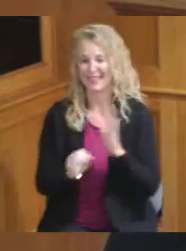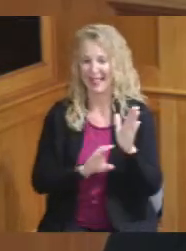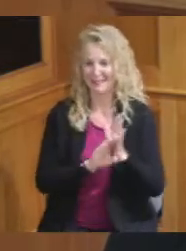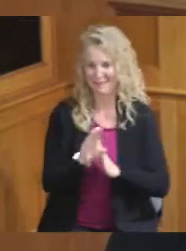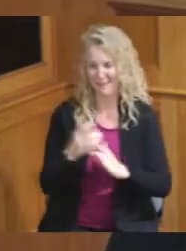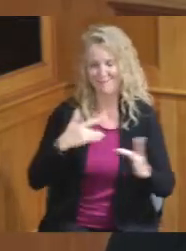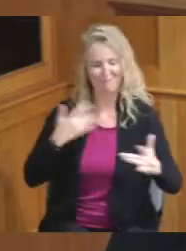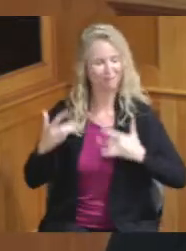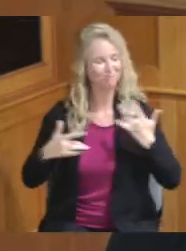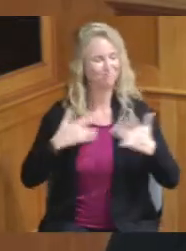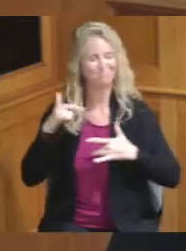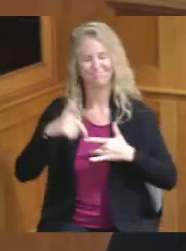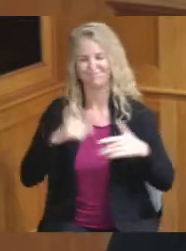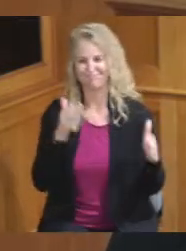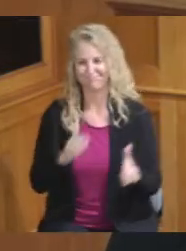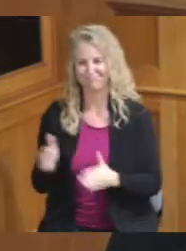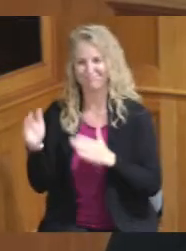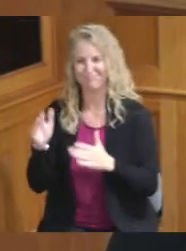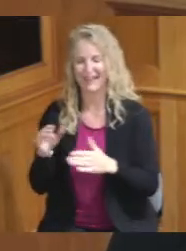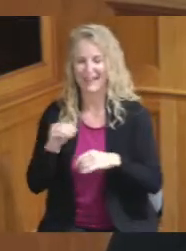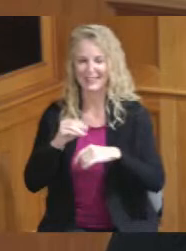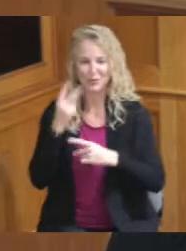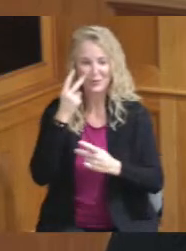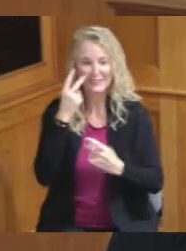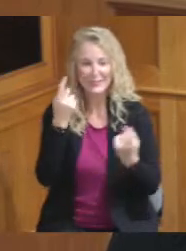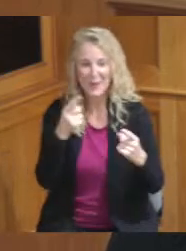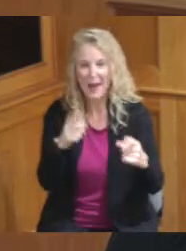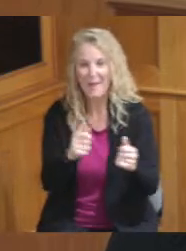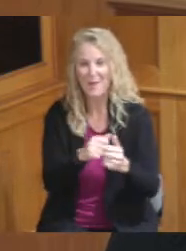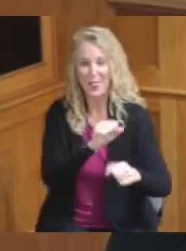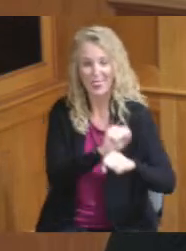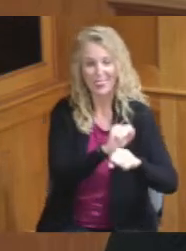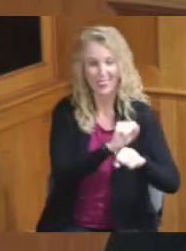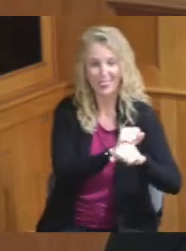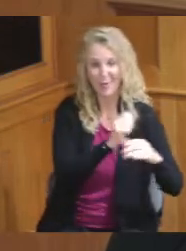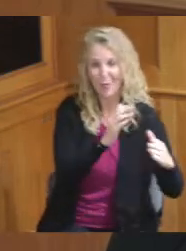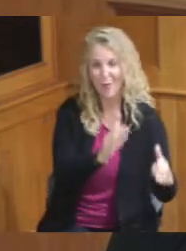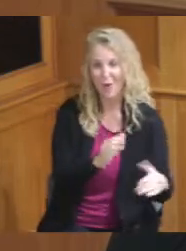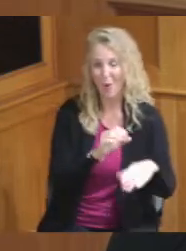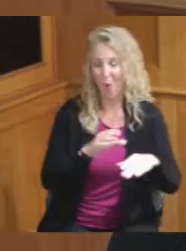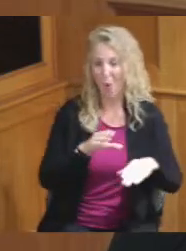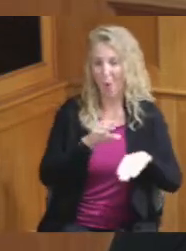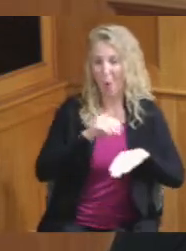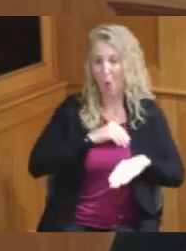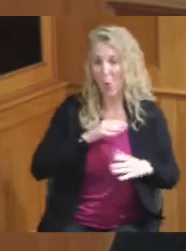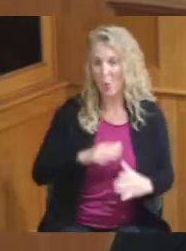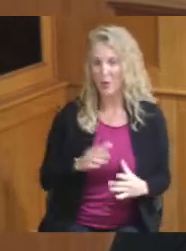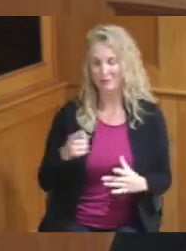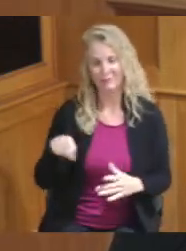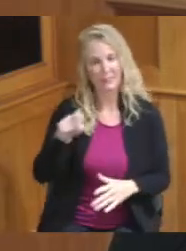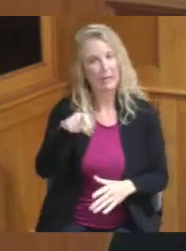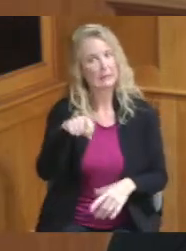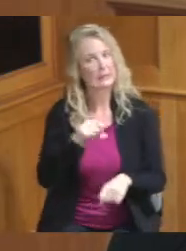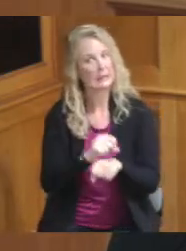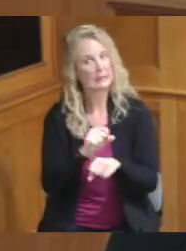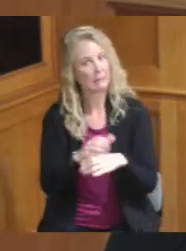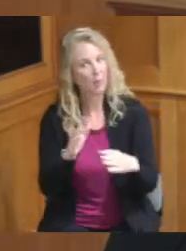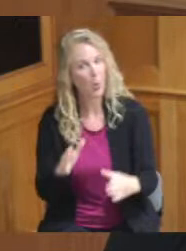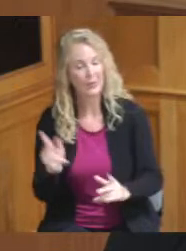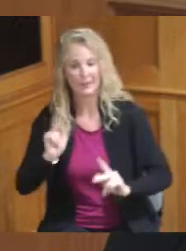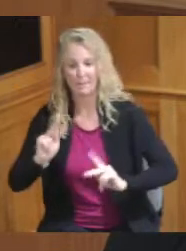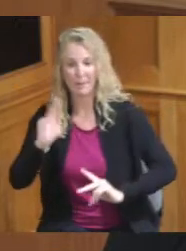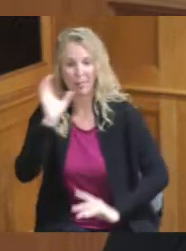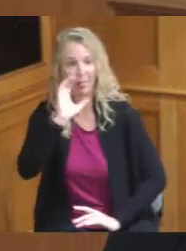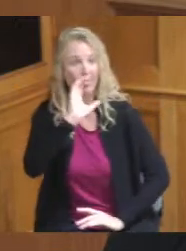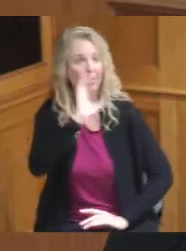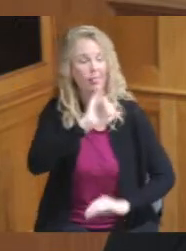about the initiative and the impact that it could have for employers in the region who have major talent needs, as you all know, and for people in the region who are looking for